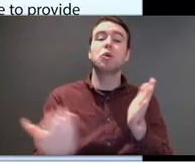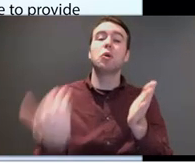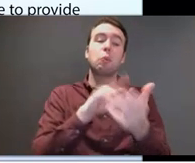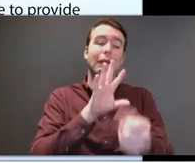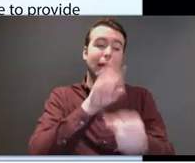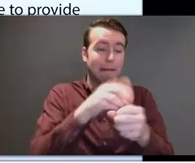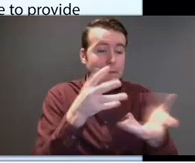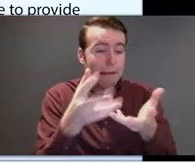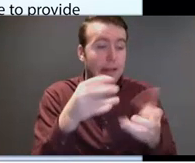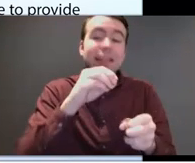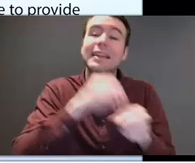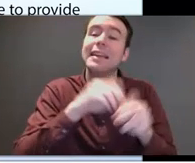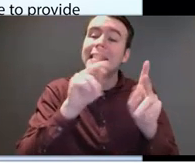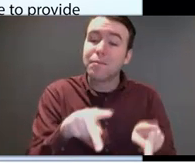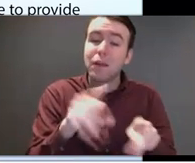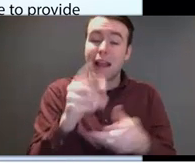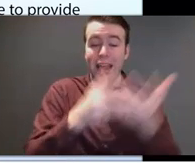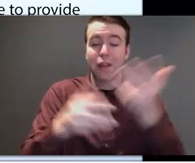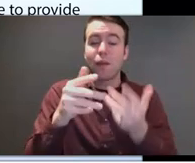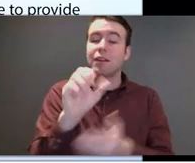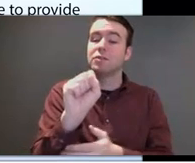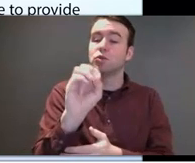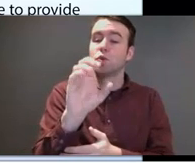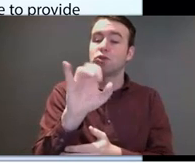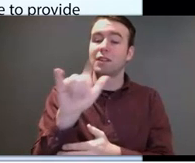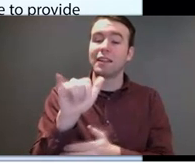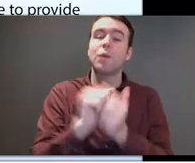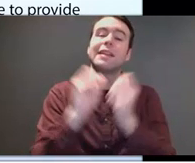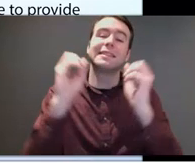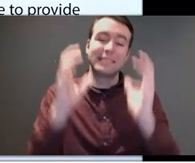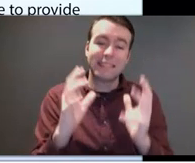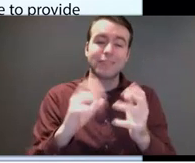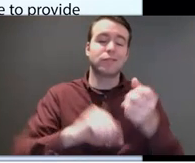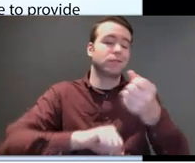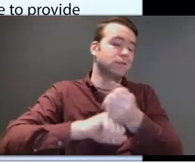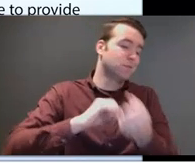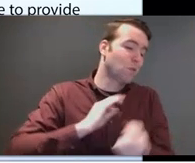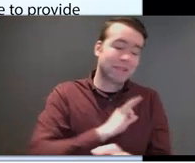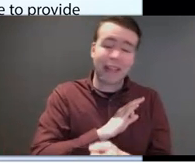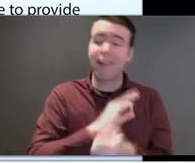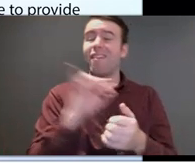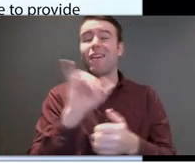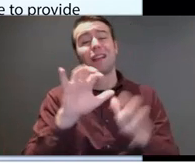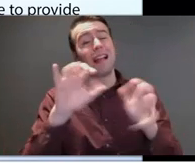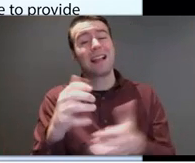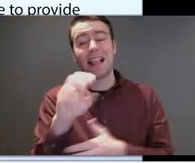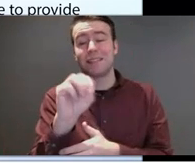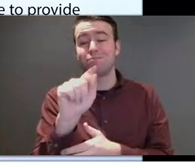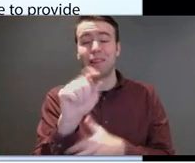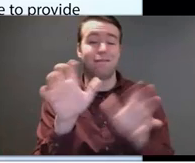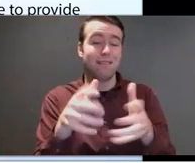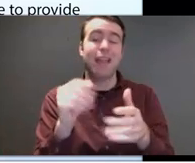re-engage in person and interact socially with their teachers, support staff, even their classmates and school